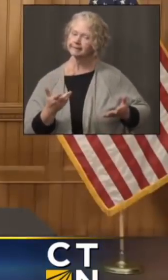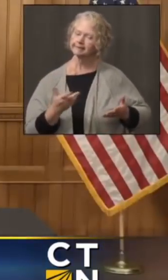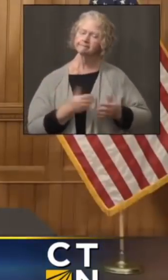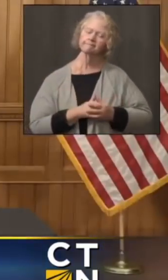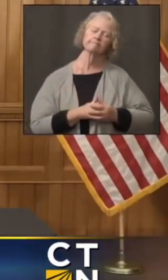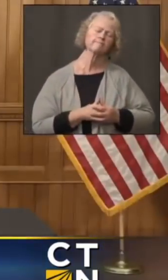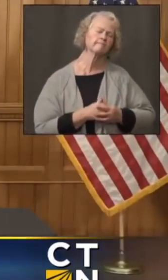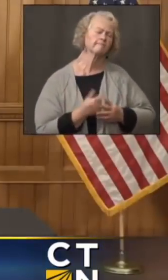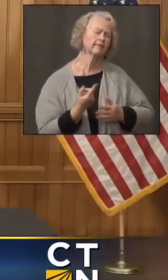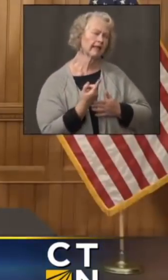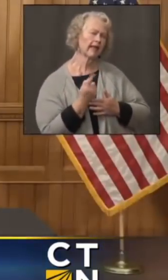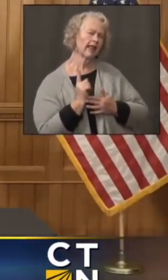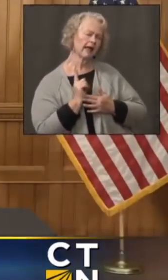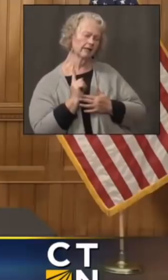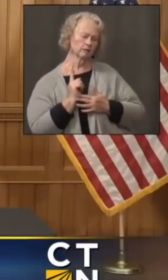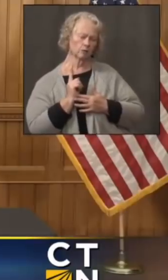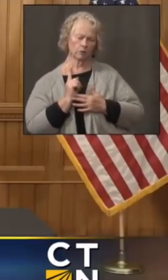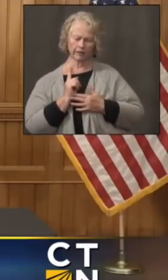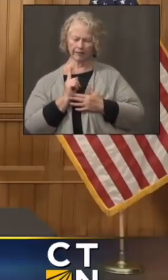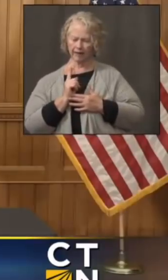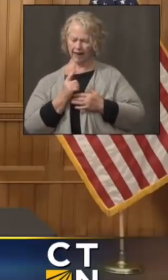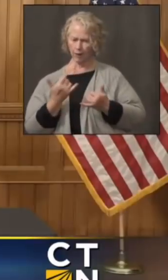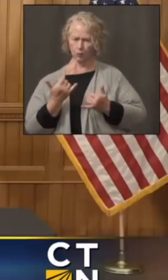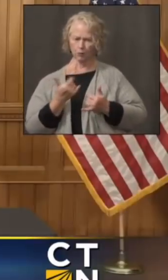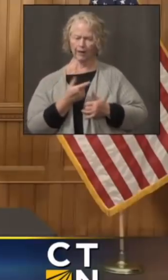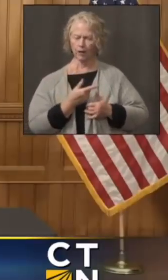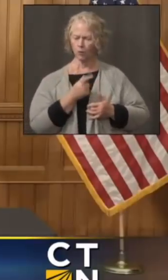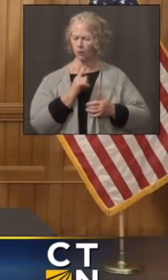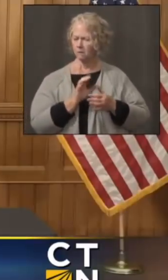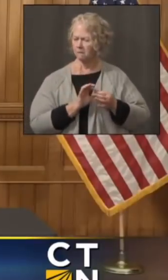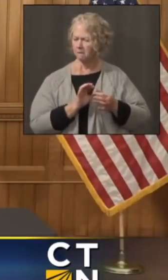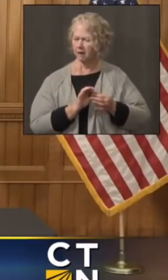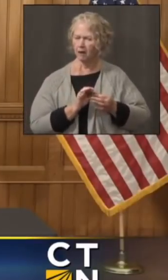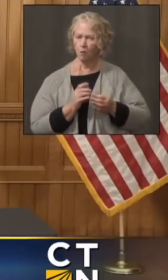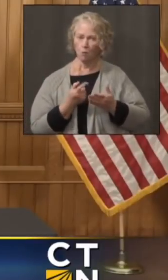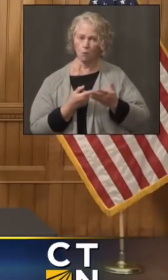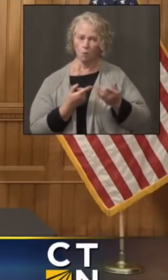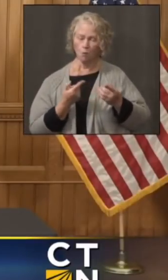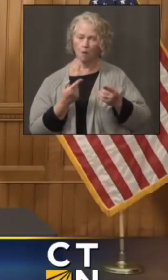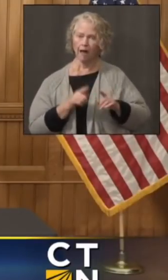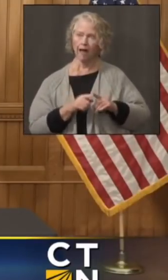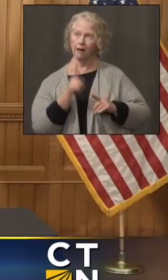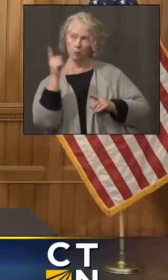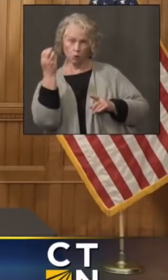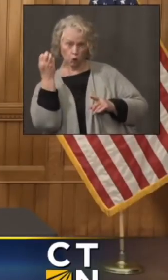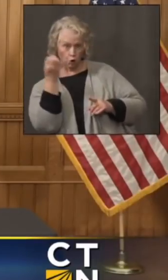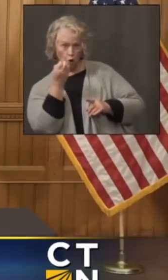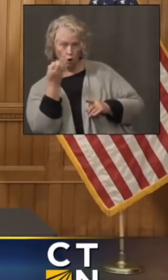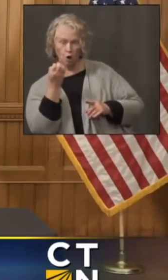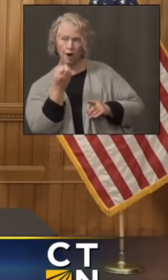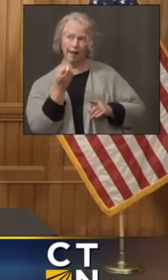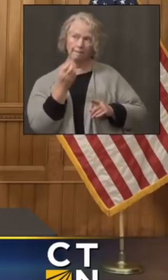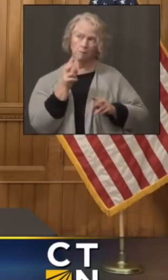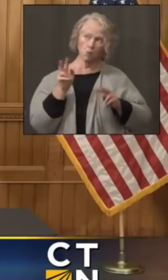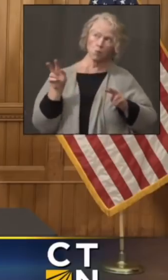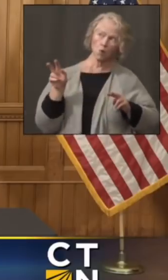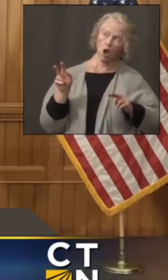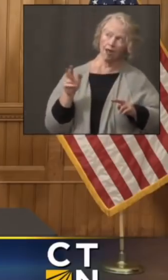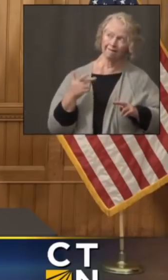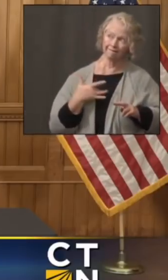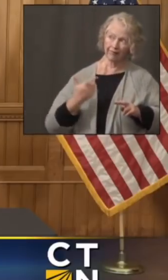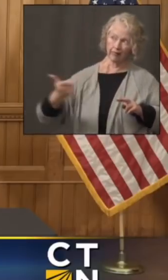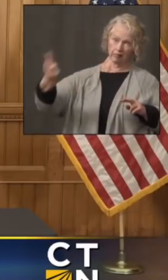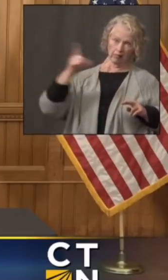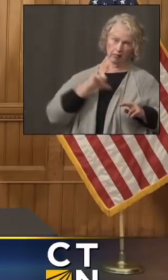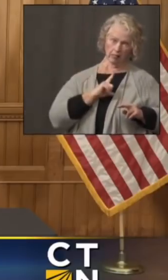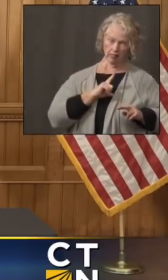Last week and then earlier today, you talked about what's been going on in Europe and them being a few weeks ahead of us.